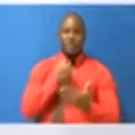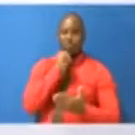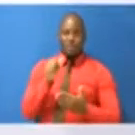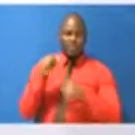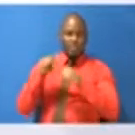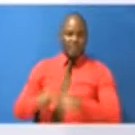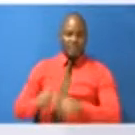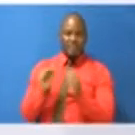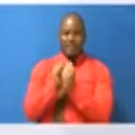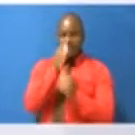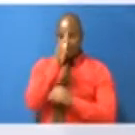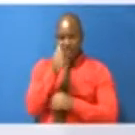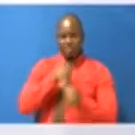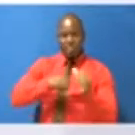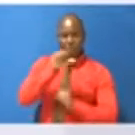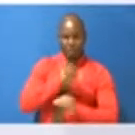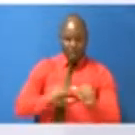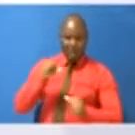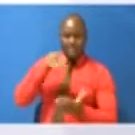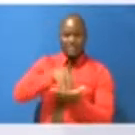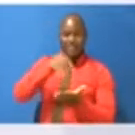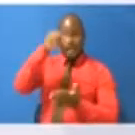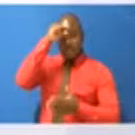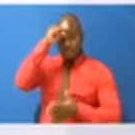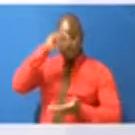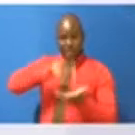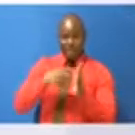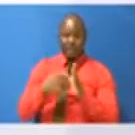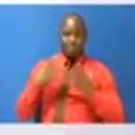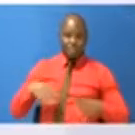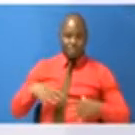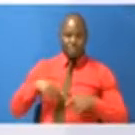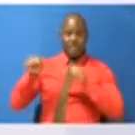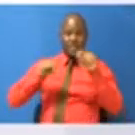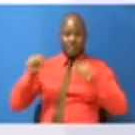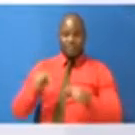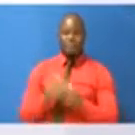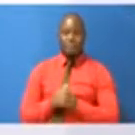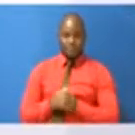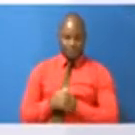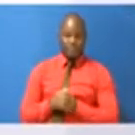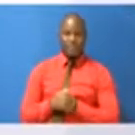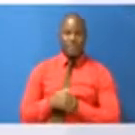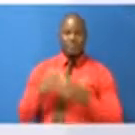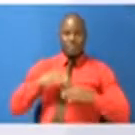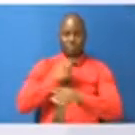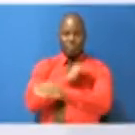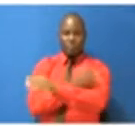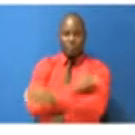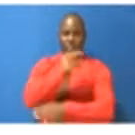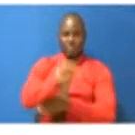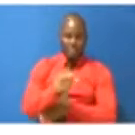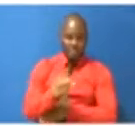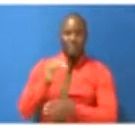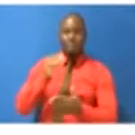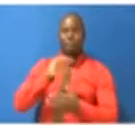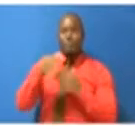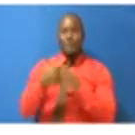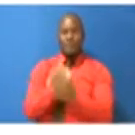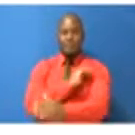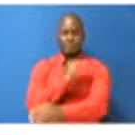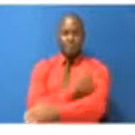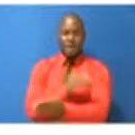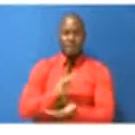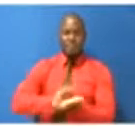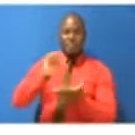liars and who don't lie it's about a state project and a people's governor speaking about that's the choice governor powell to the people let's give some power to the people